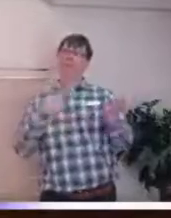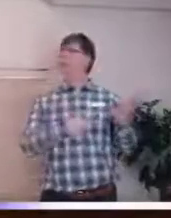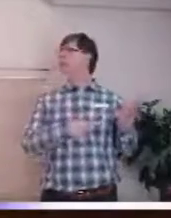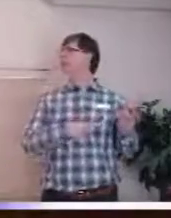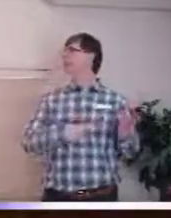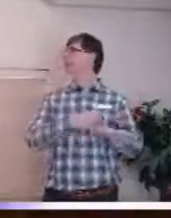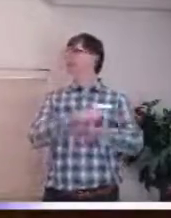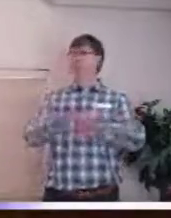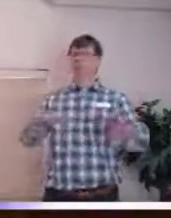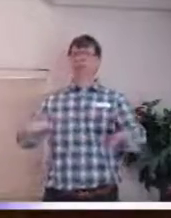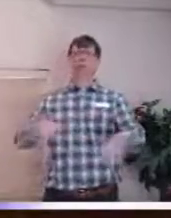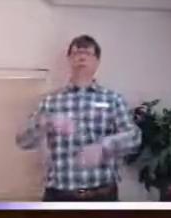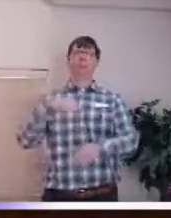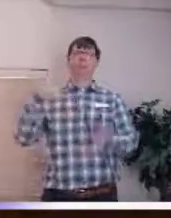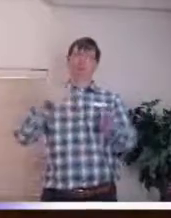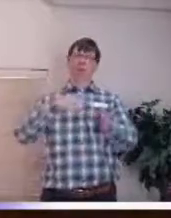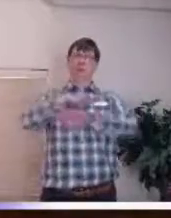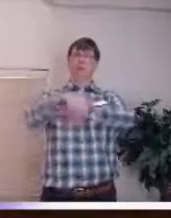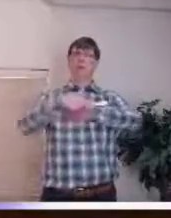were not at peace,